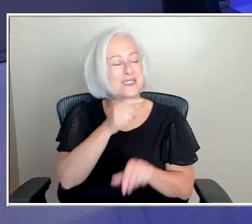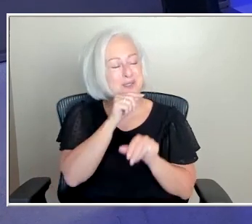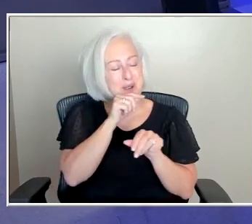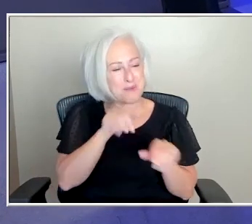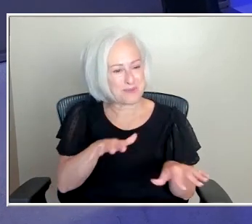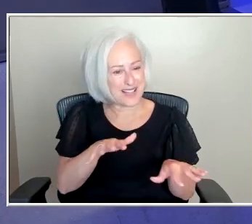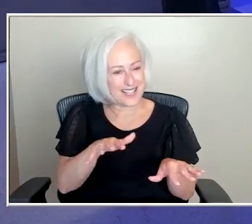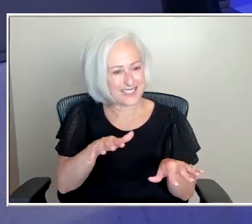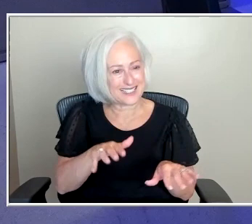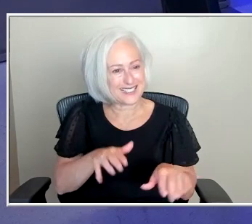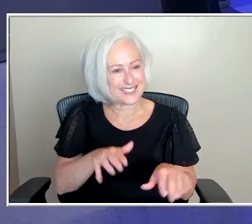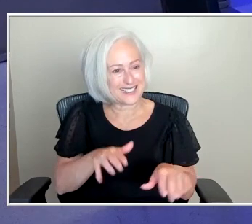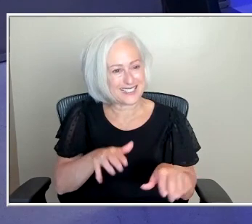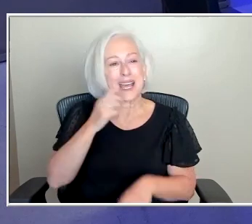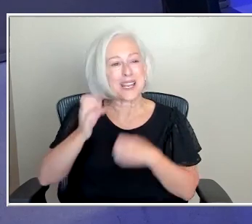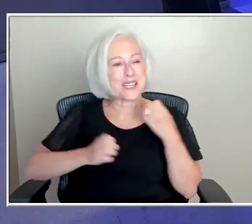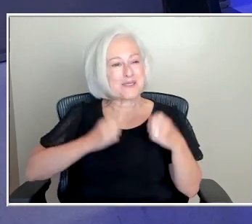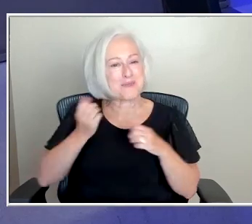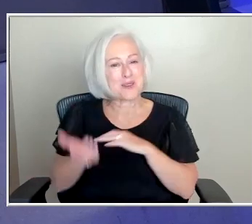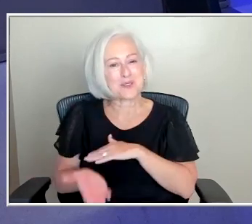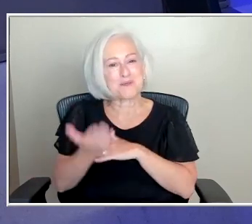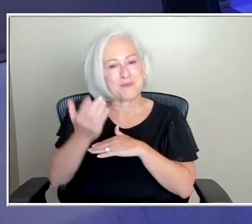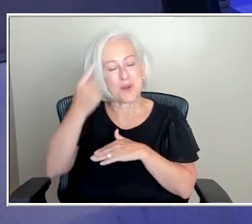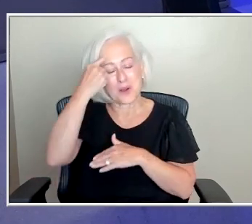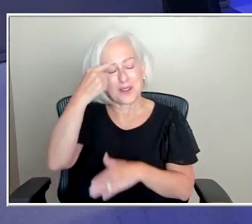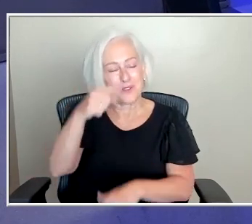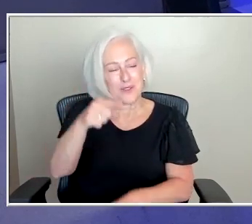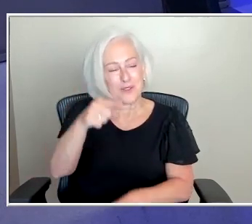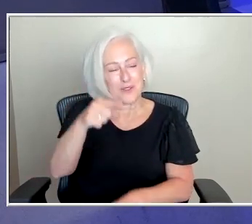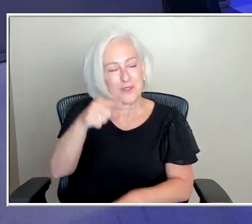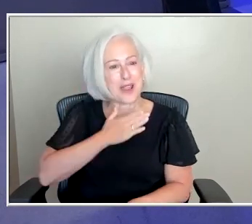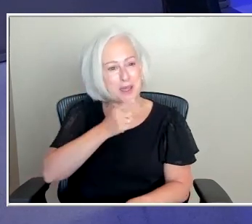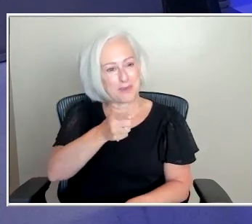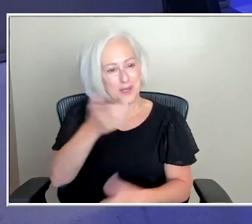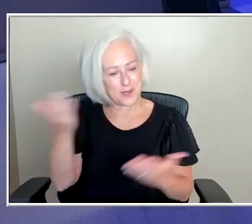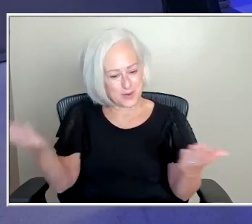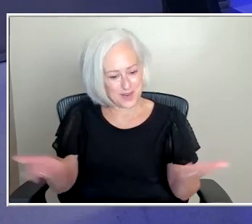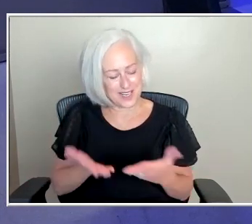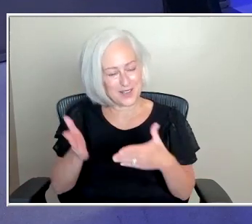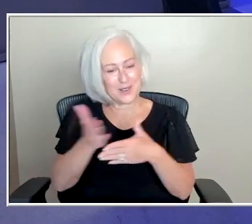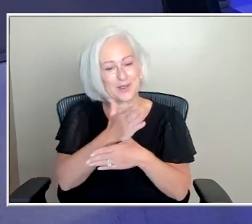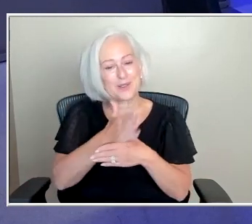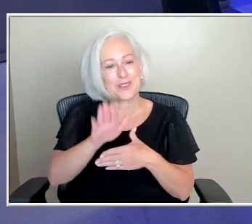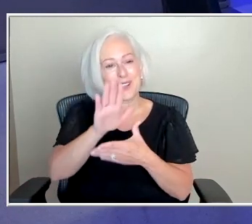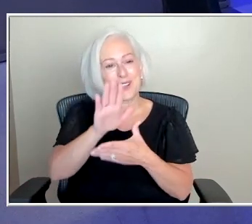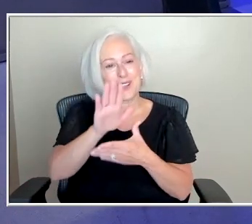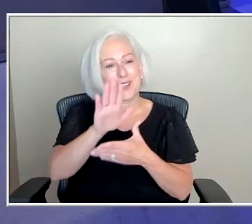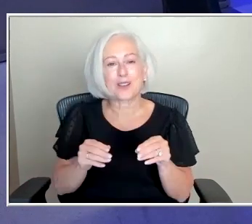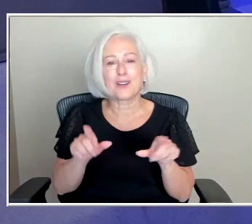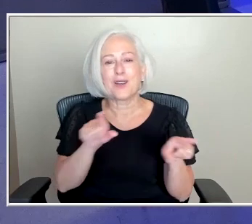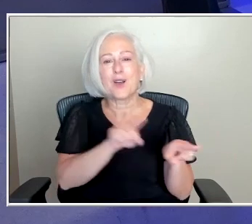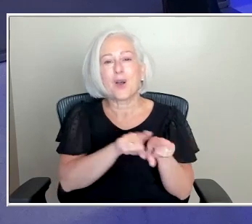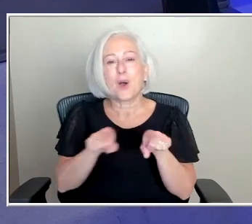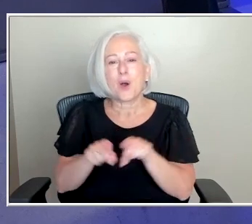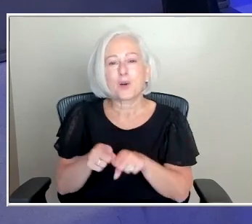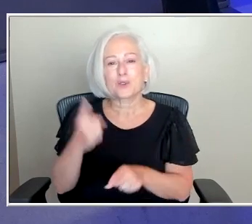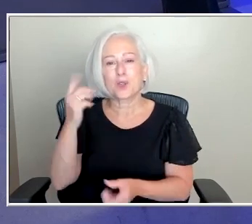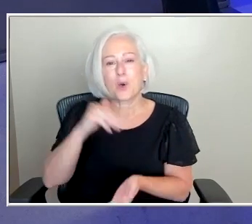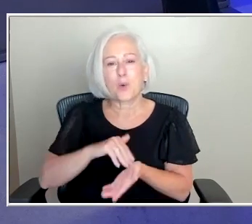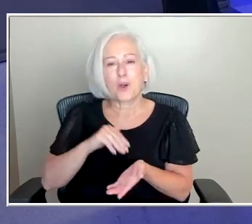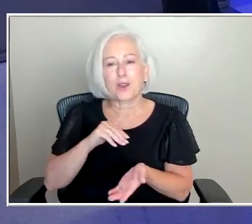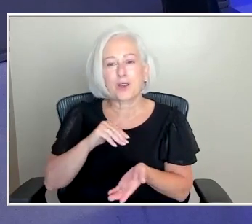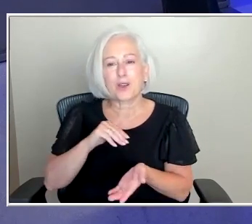be an emotional morning for you, so we're glad you're here to share your story, and we thank you. We're also joined by one of Greg's doctors, Dr. Farat Lutfi,